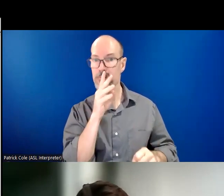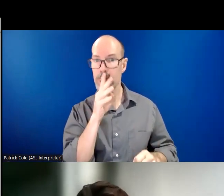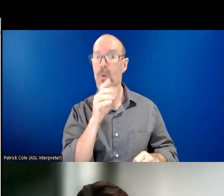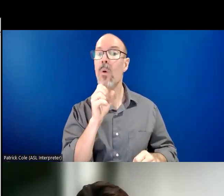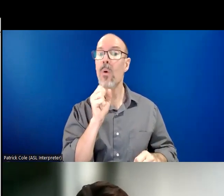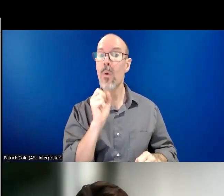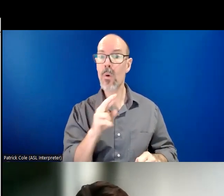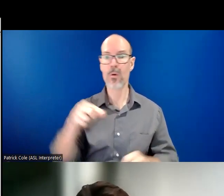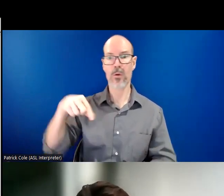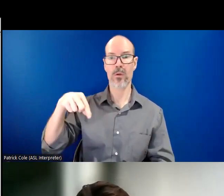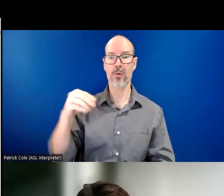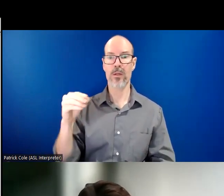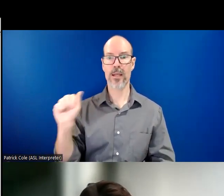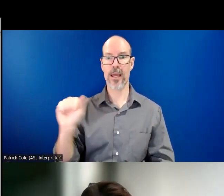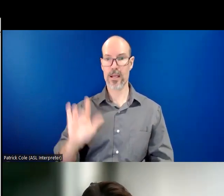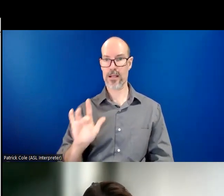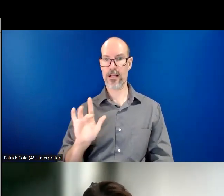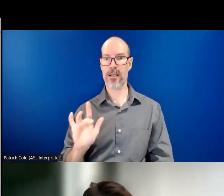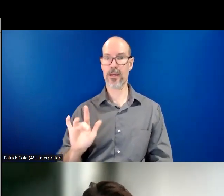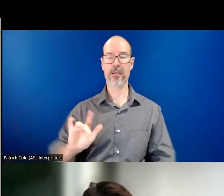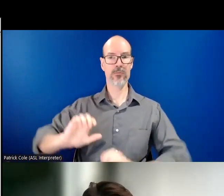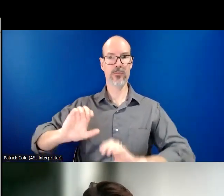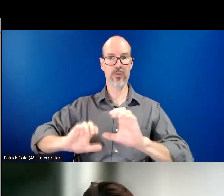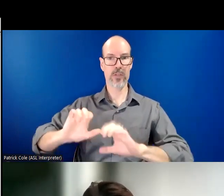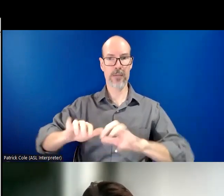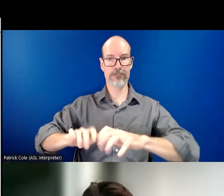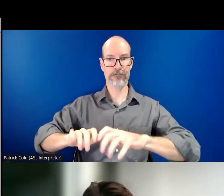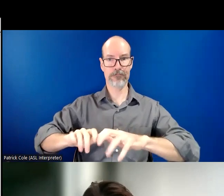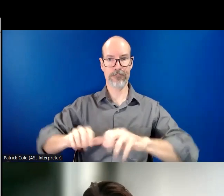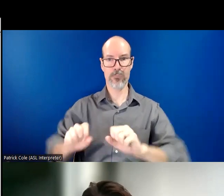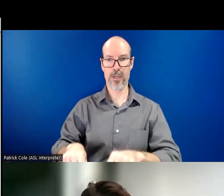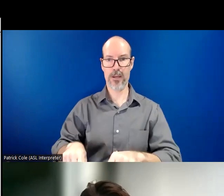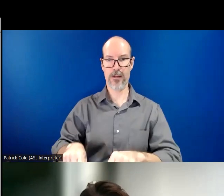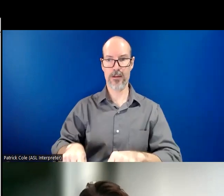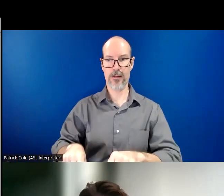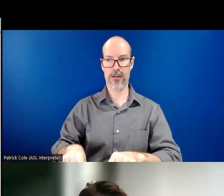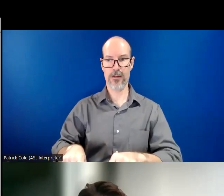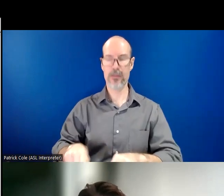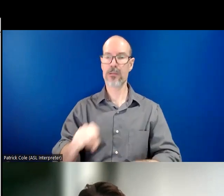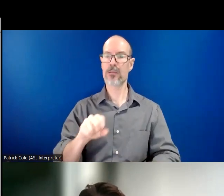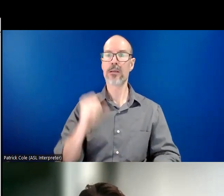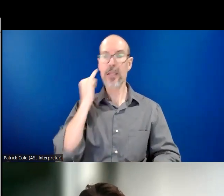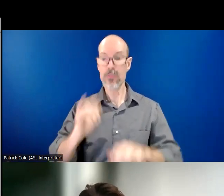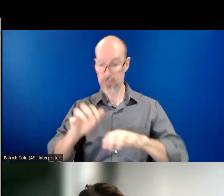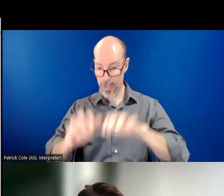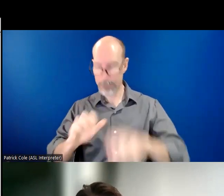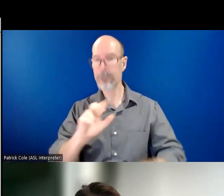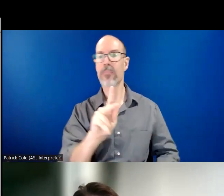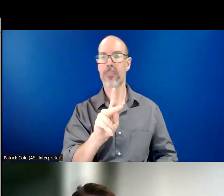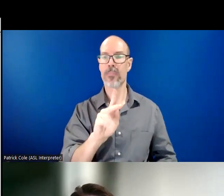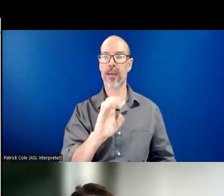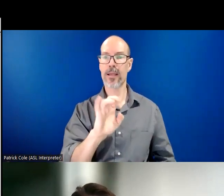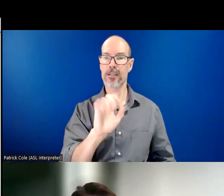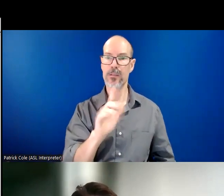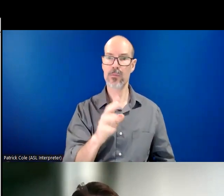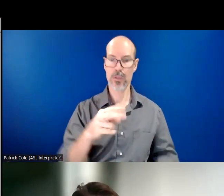your question in the Q&A box, you can do that as well, and Kessel will read it out for us, and we'll take